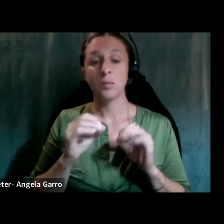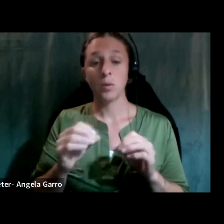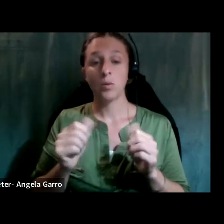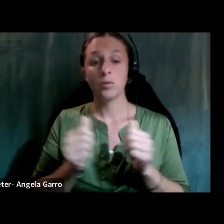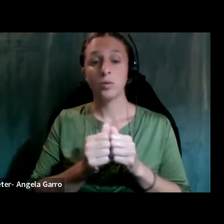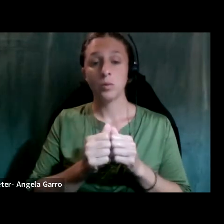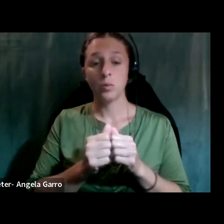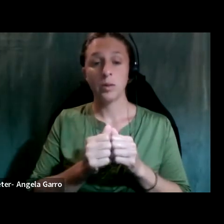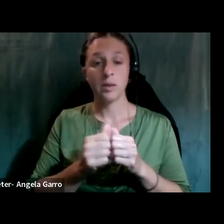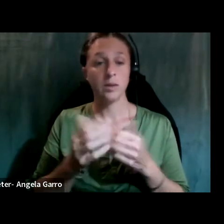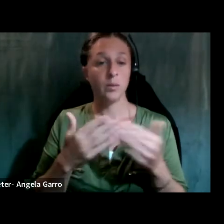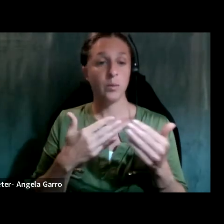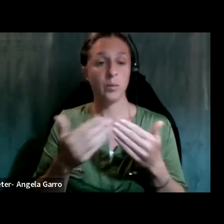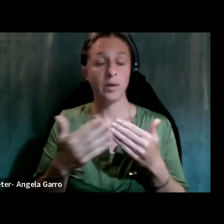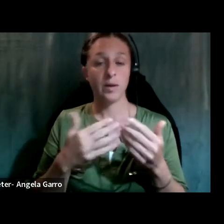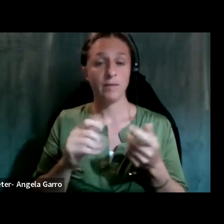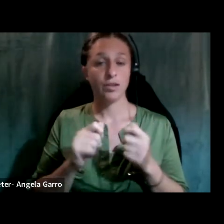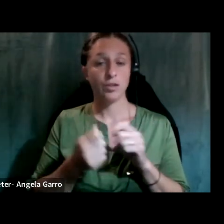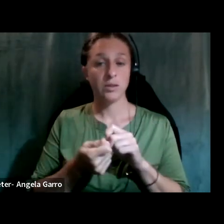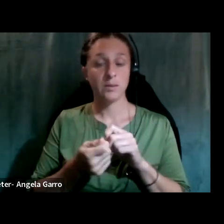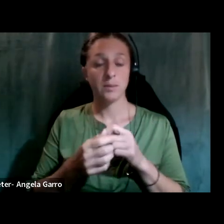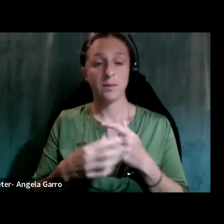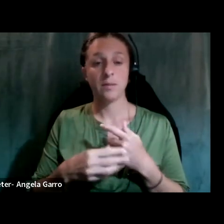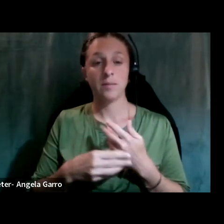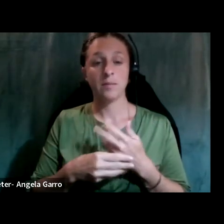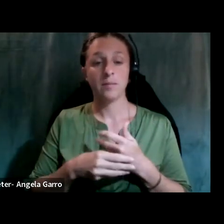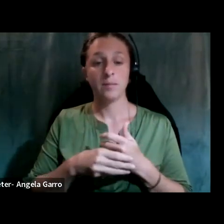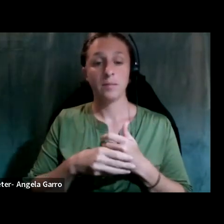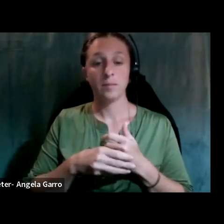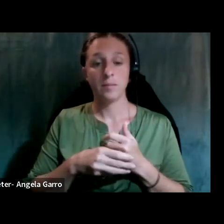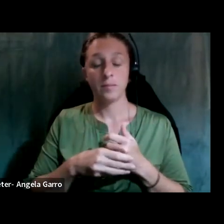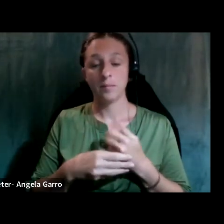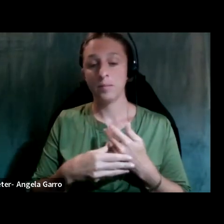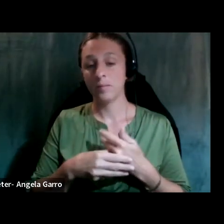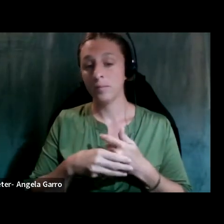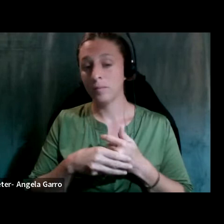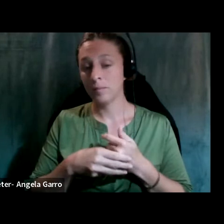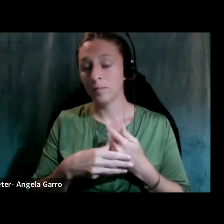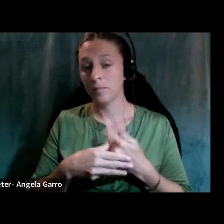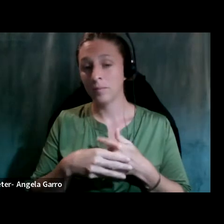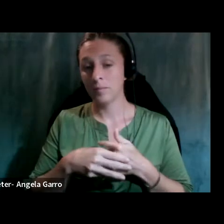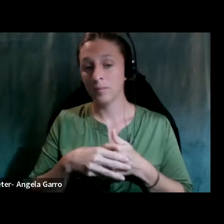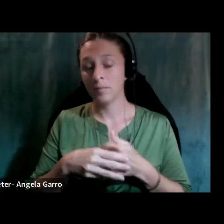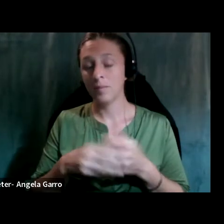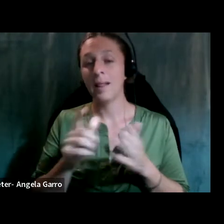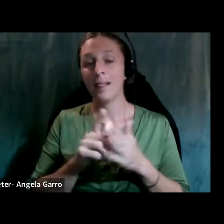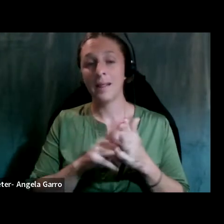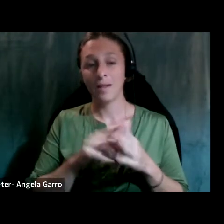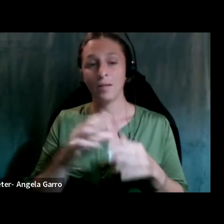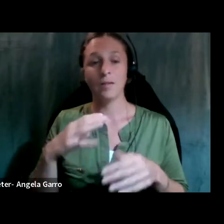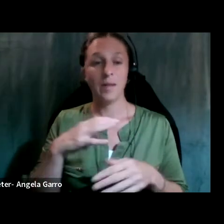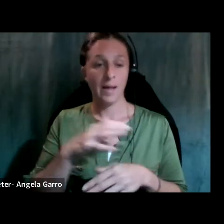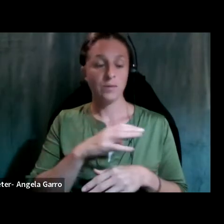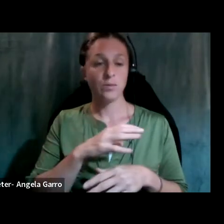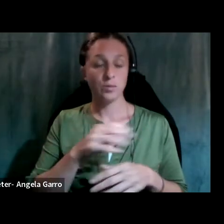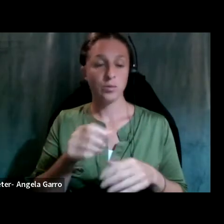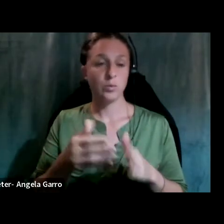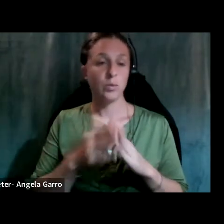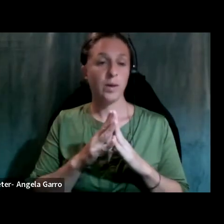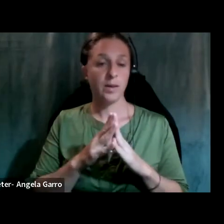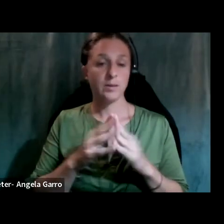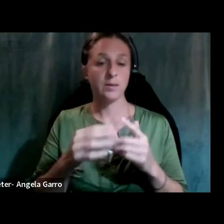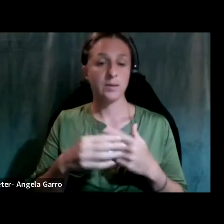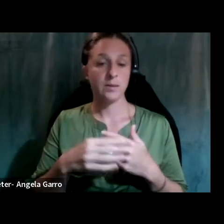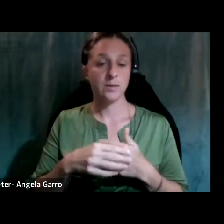the whatever Motion adjustment. with the for caveat. yeah, that's legal counsel requested that. To purchase it with